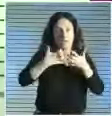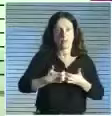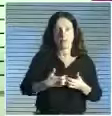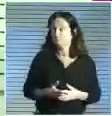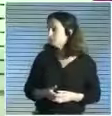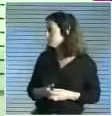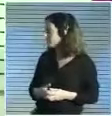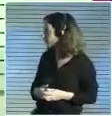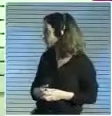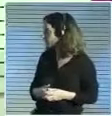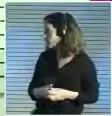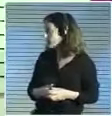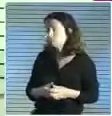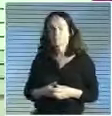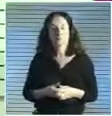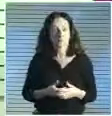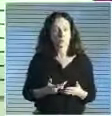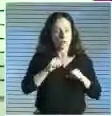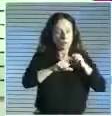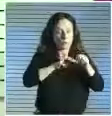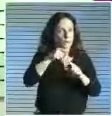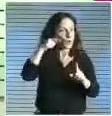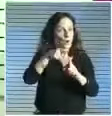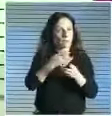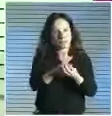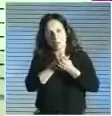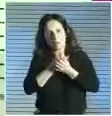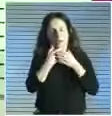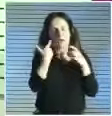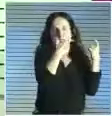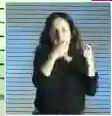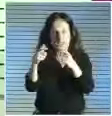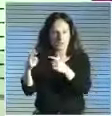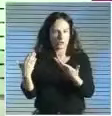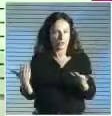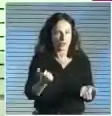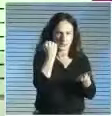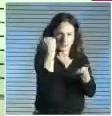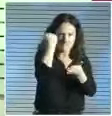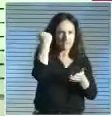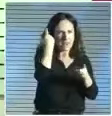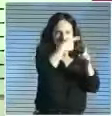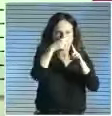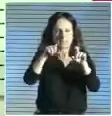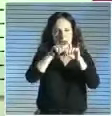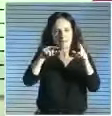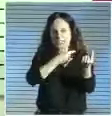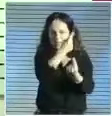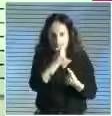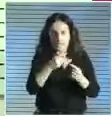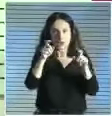engagement process that included brands and design firms and purchasing companies and 27